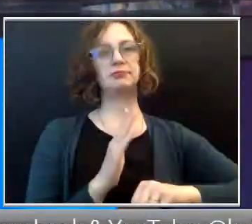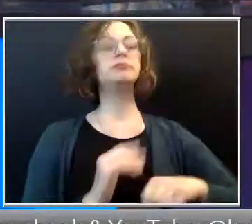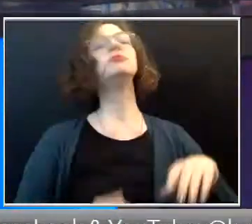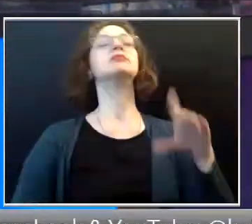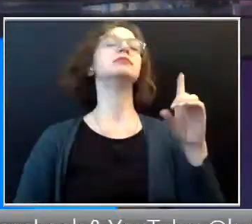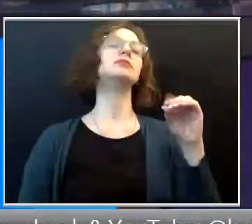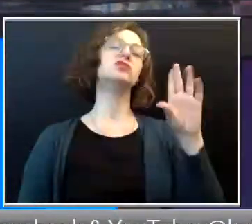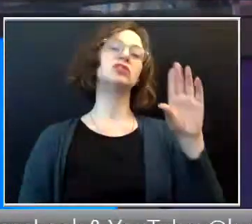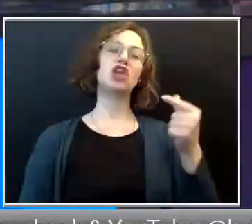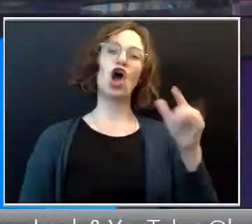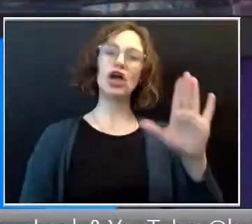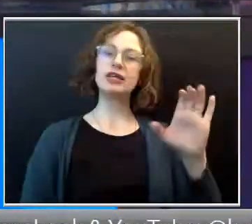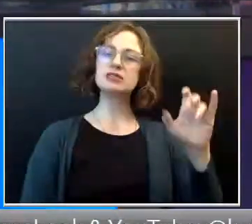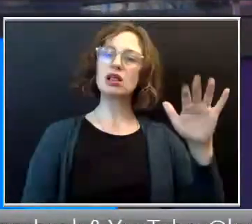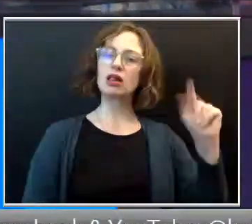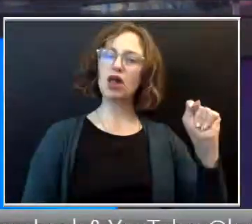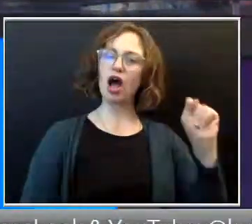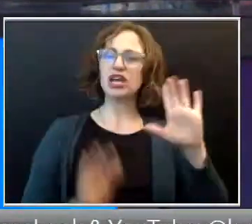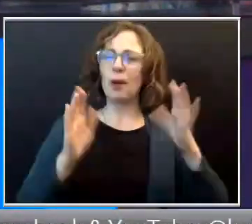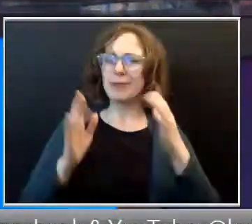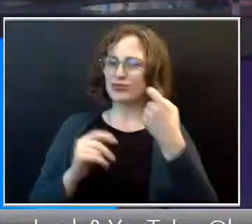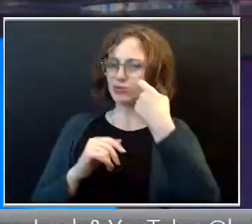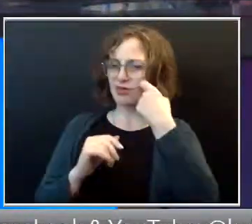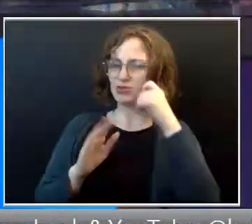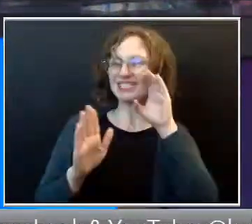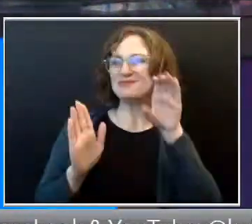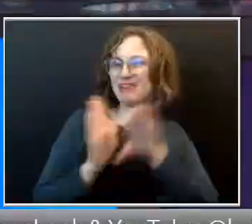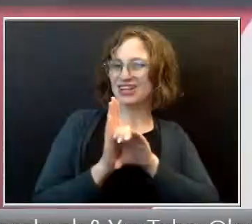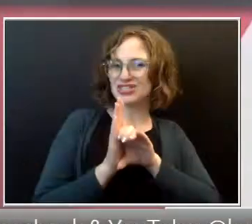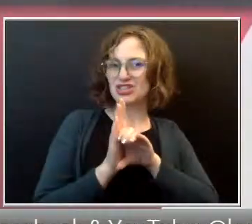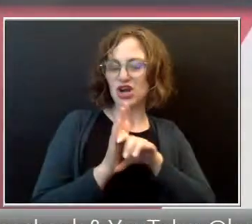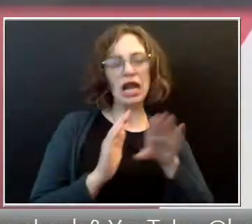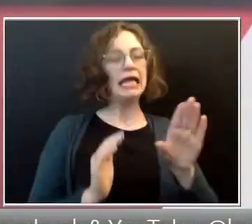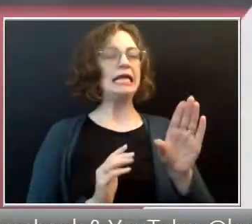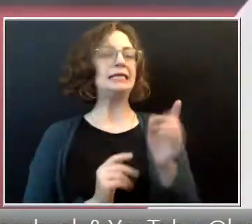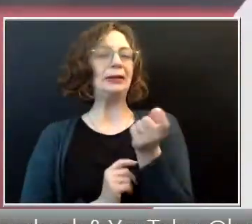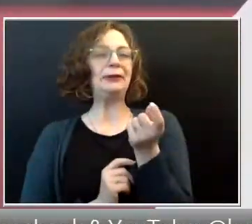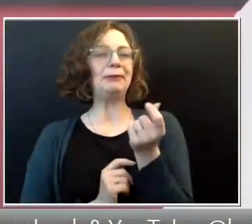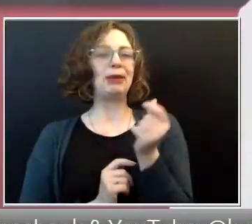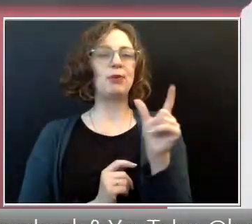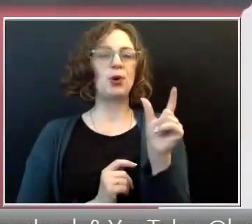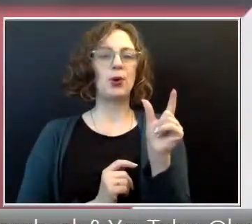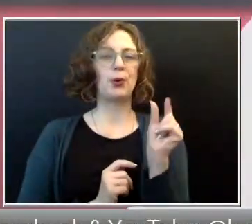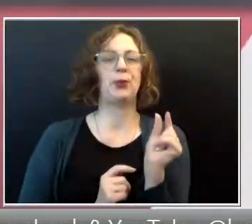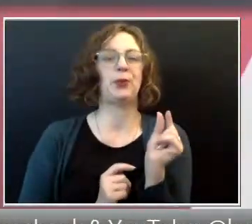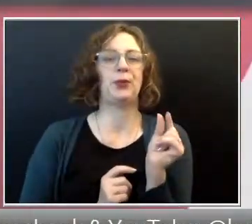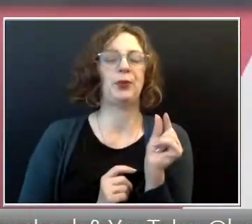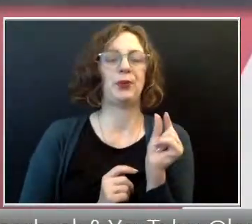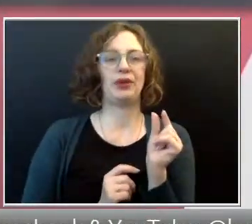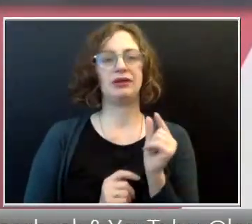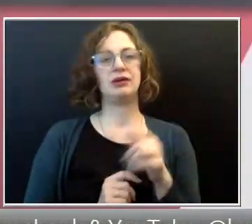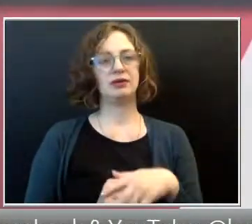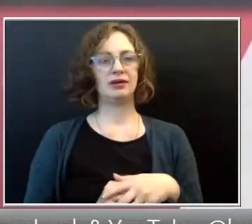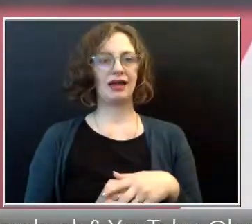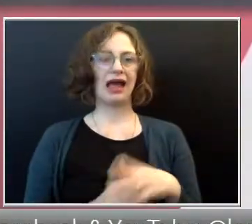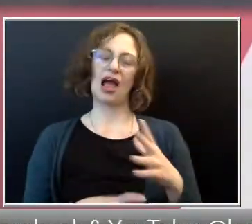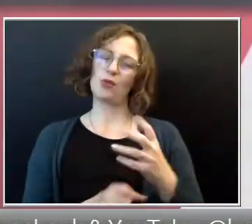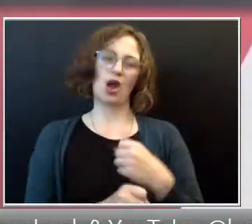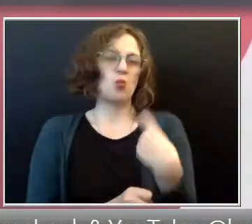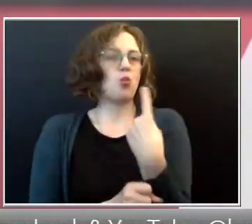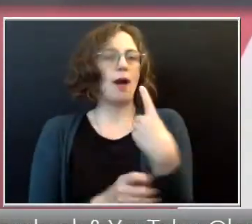the three little guys you just showed us? His was a little bit smaller, and we just got 1 piece of clot as opposed to 3 pieces. We see that